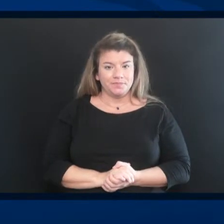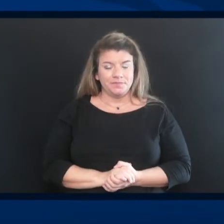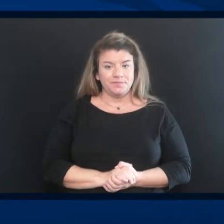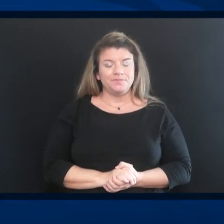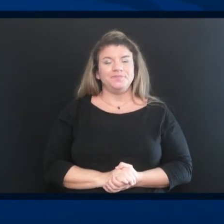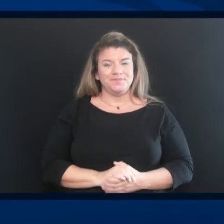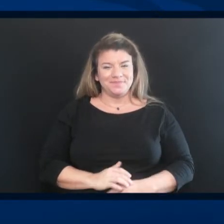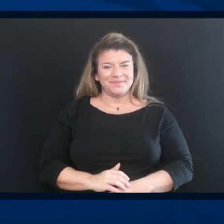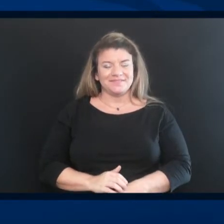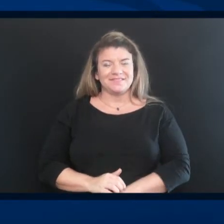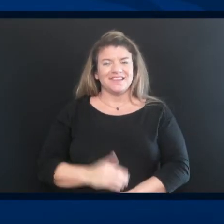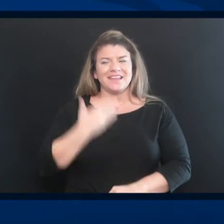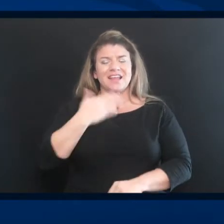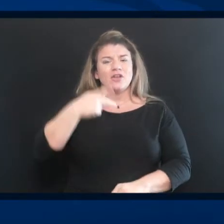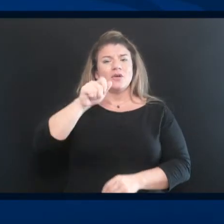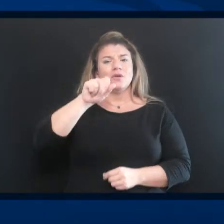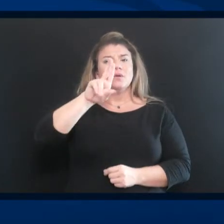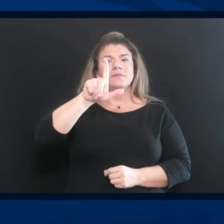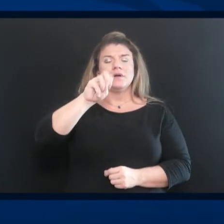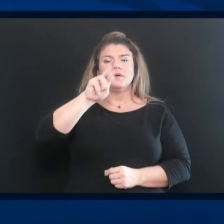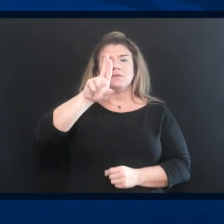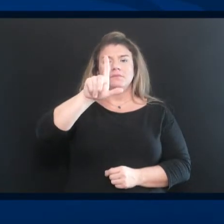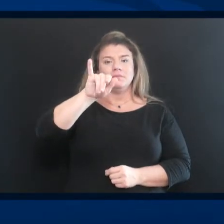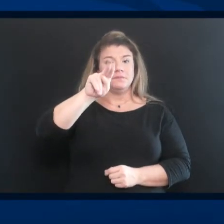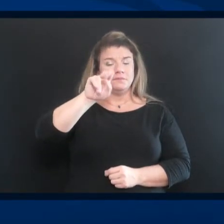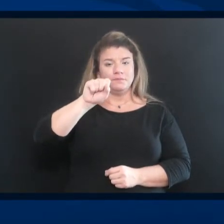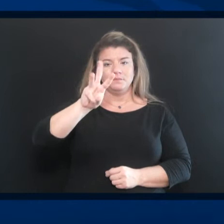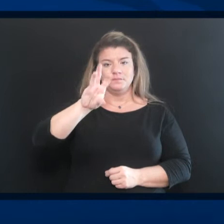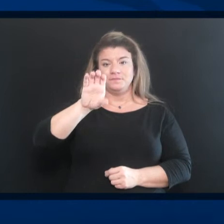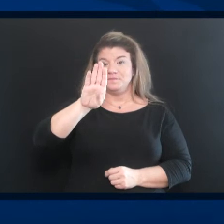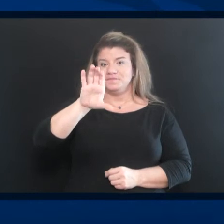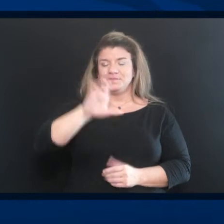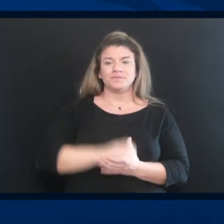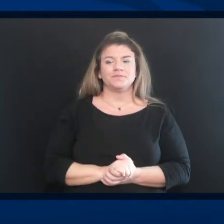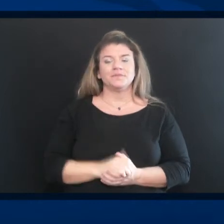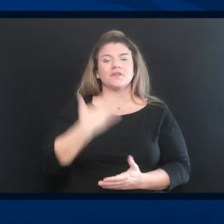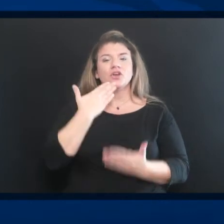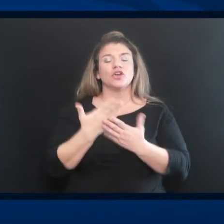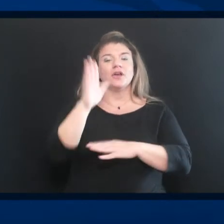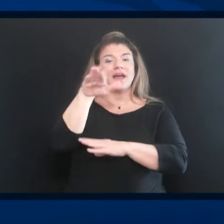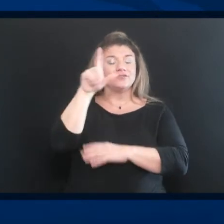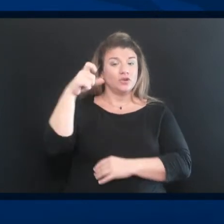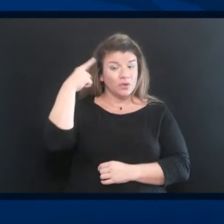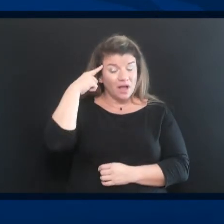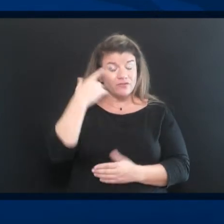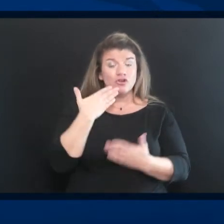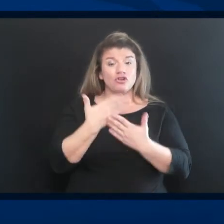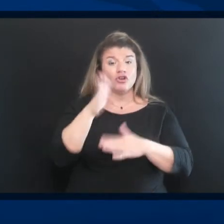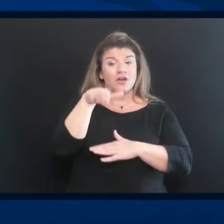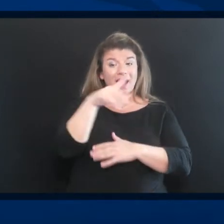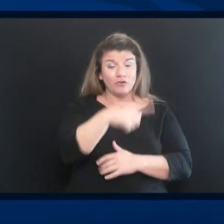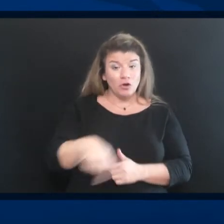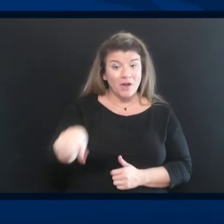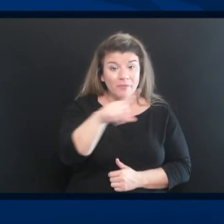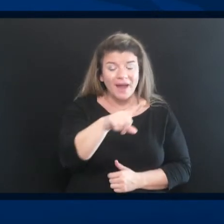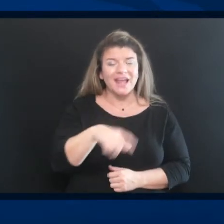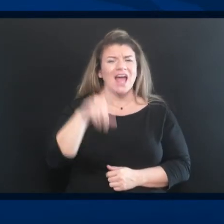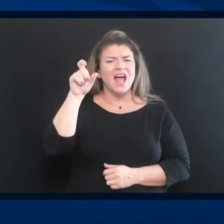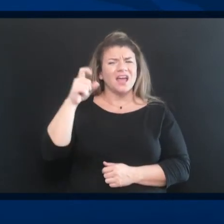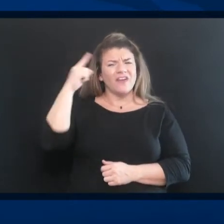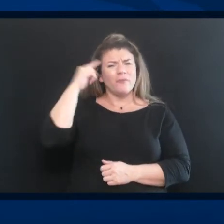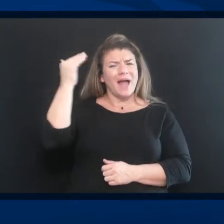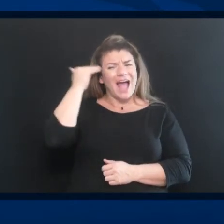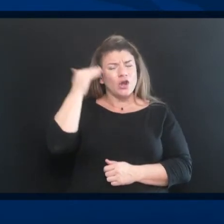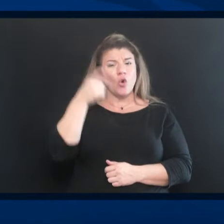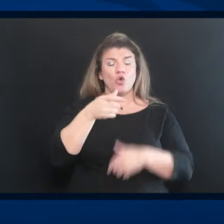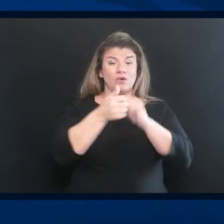All right, thank you, Charles. Next, we'll go to Paul Mullen with WCBC. Good afternoon, Governor. Good afternoon, everybody. Governor, I know you're a